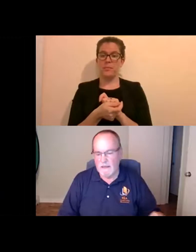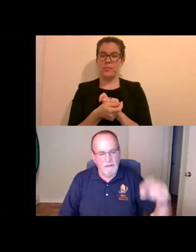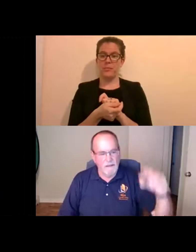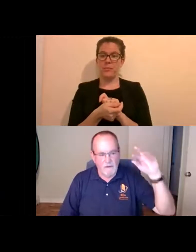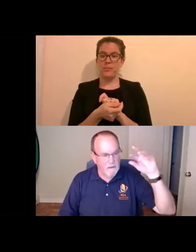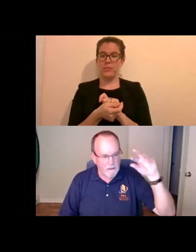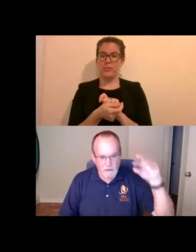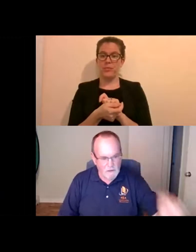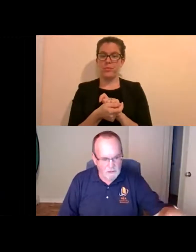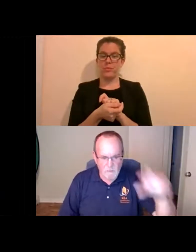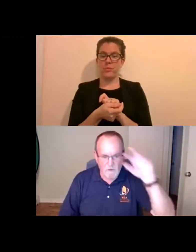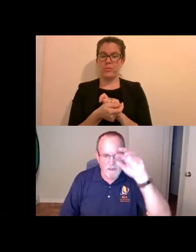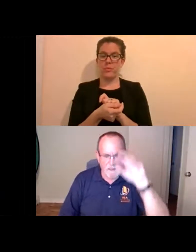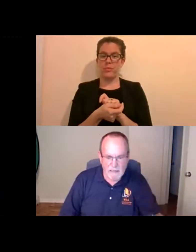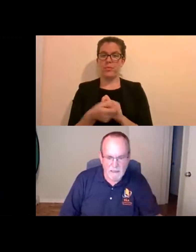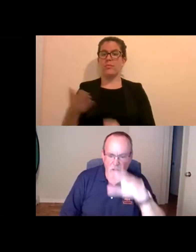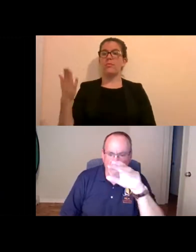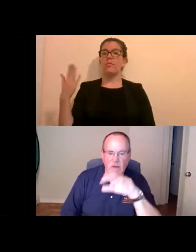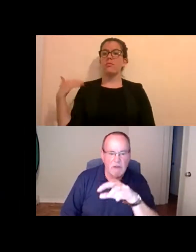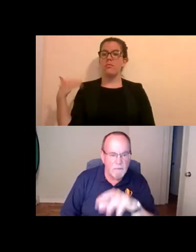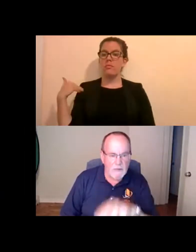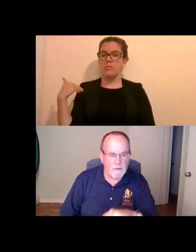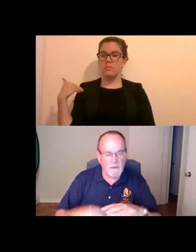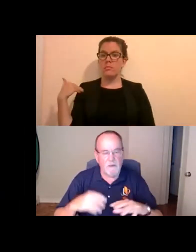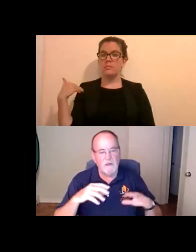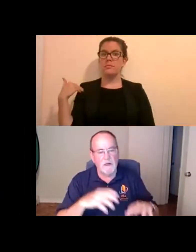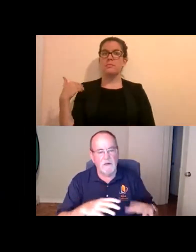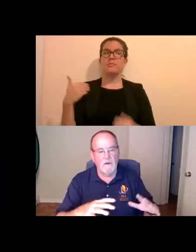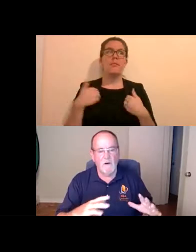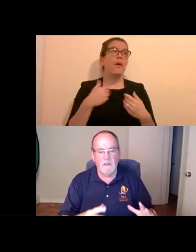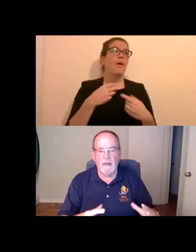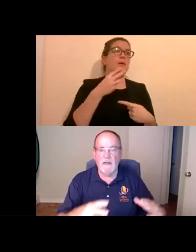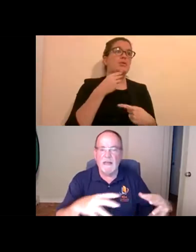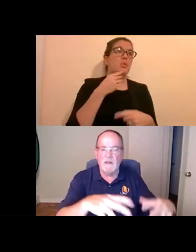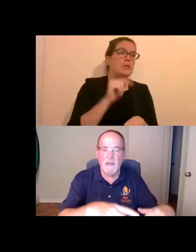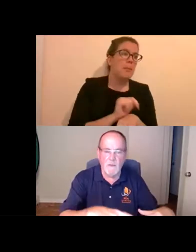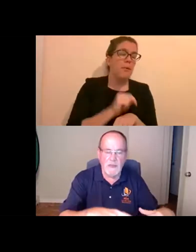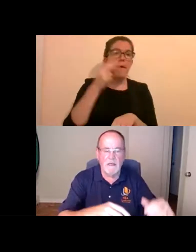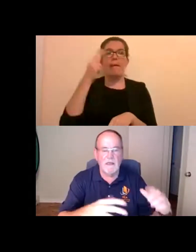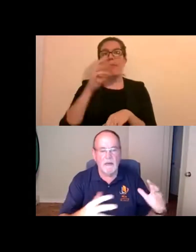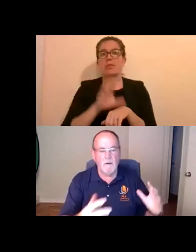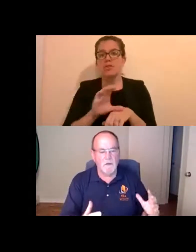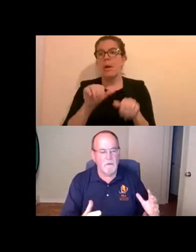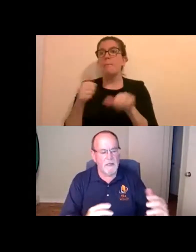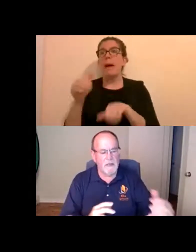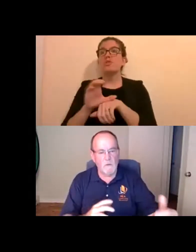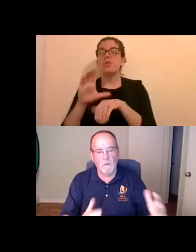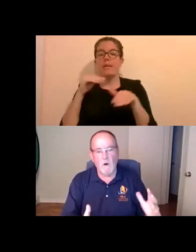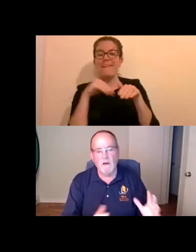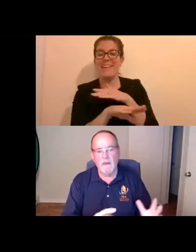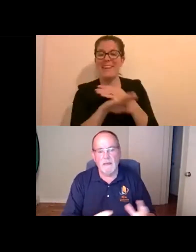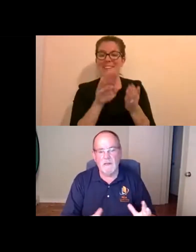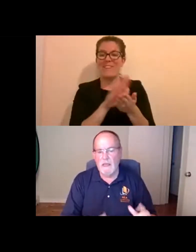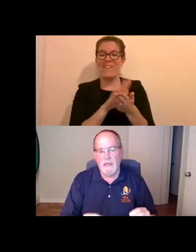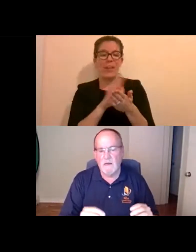have, the Jewish temple and the Catholic Church and the Baptist Church and the other folks that they'd actually come in and they were kids were a